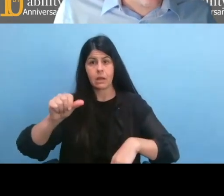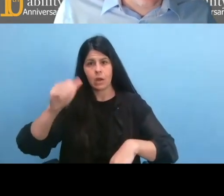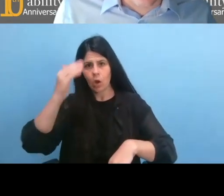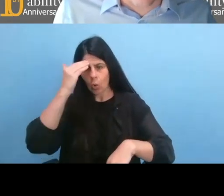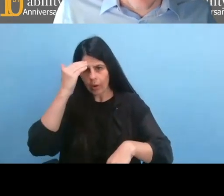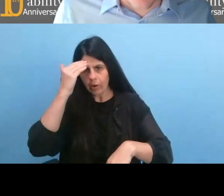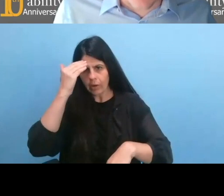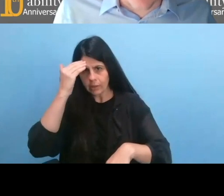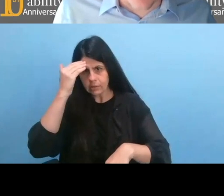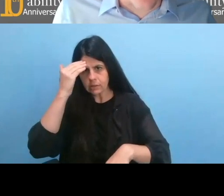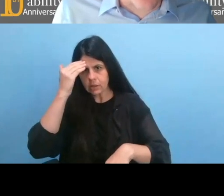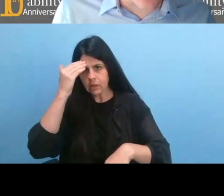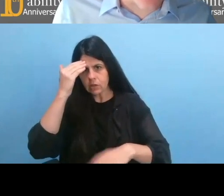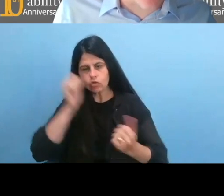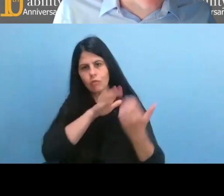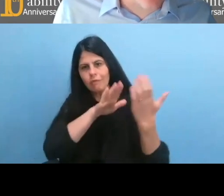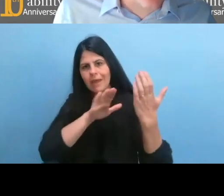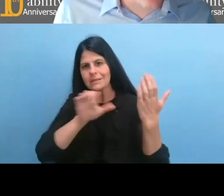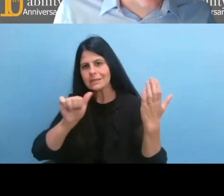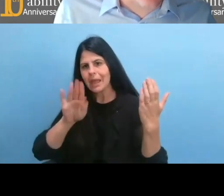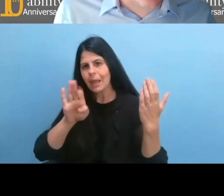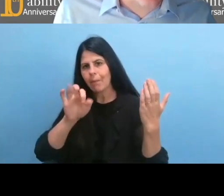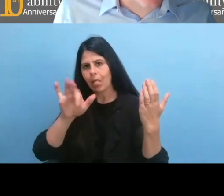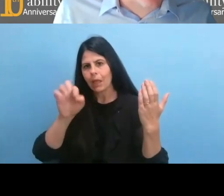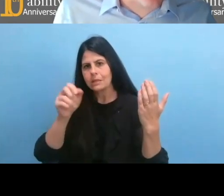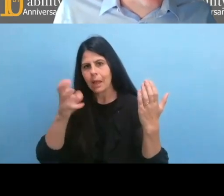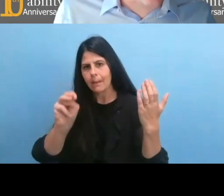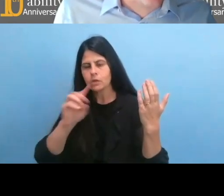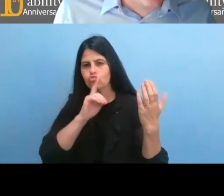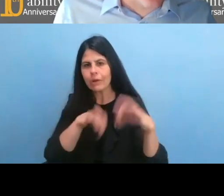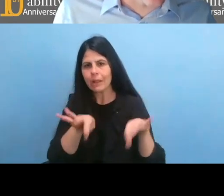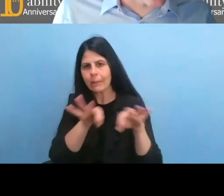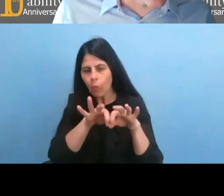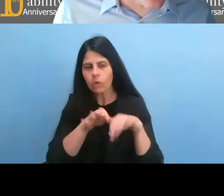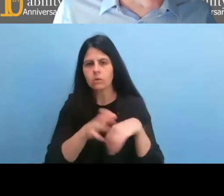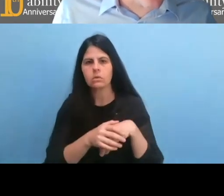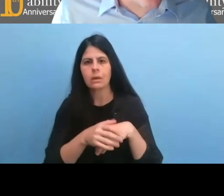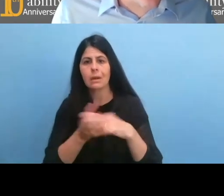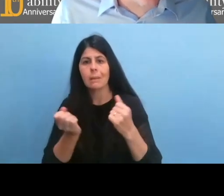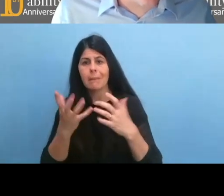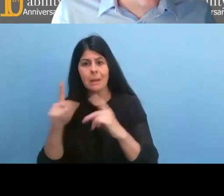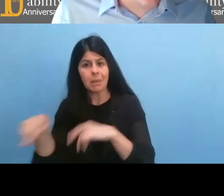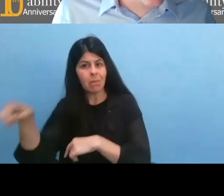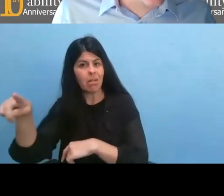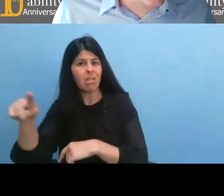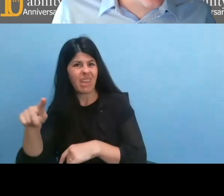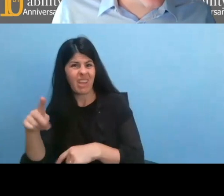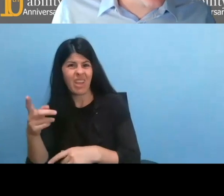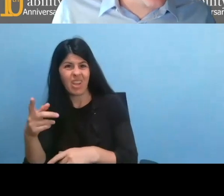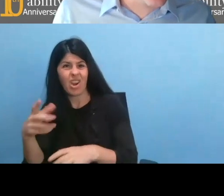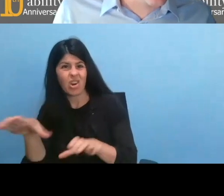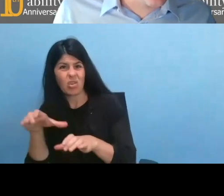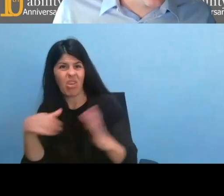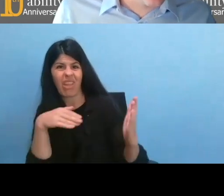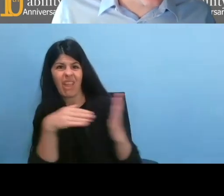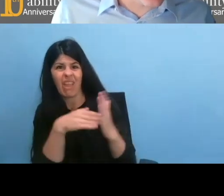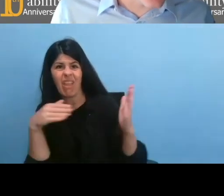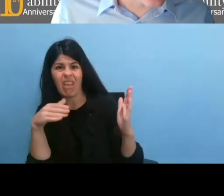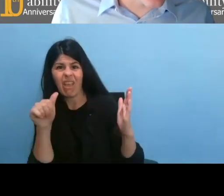important. Many individuals that engage in ableism are not aware that they're engaging in